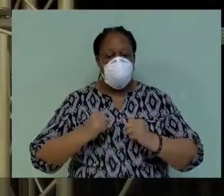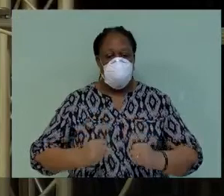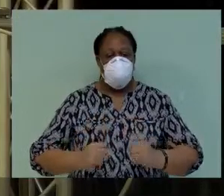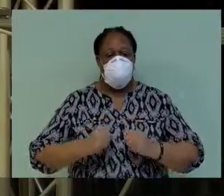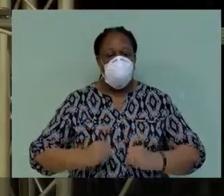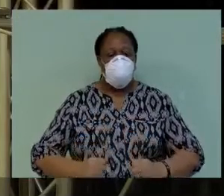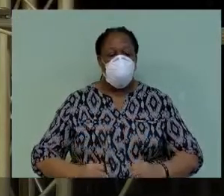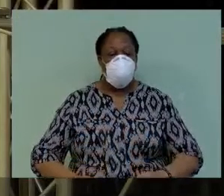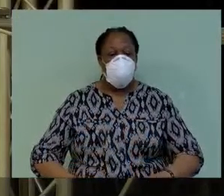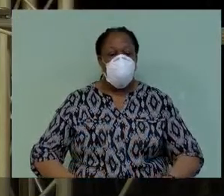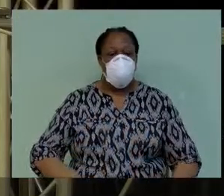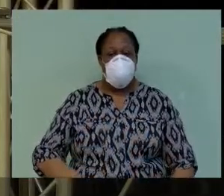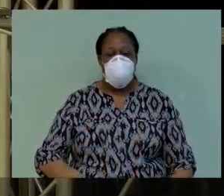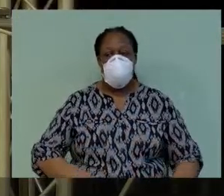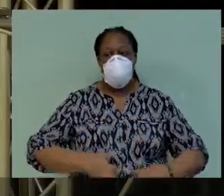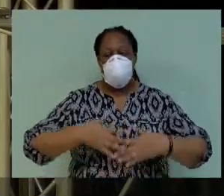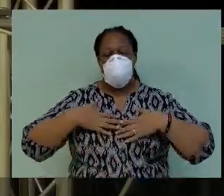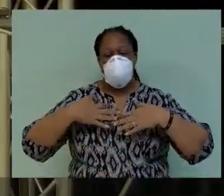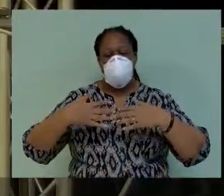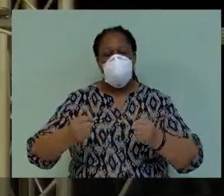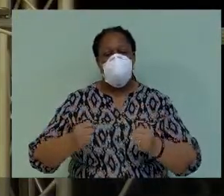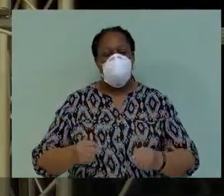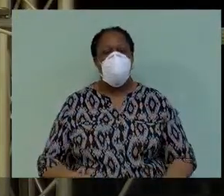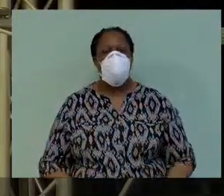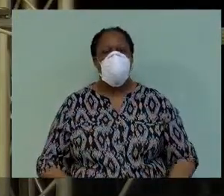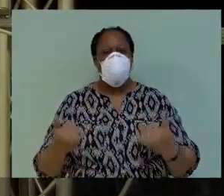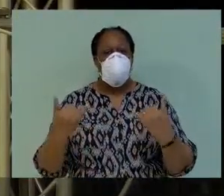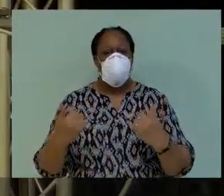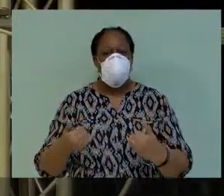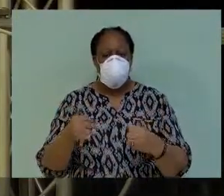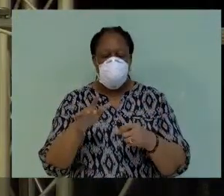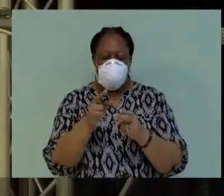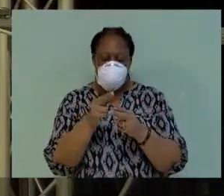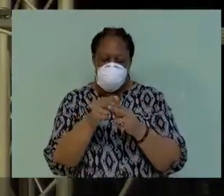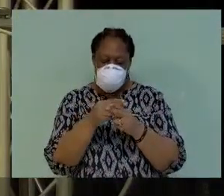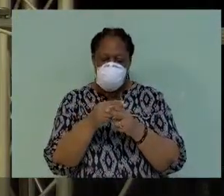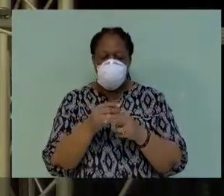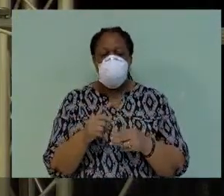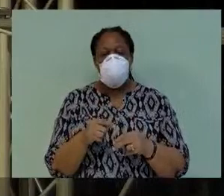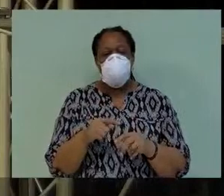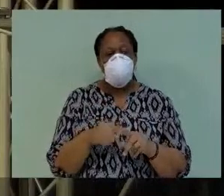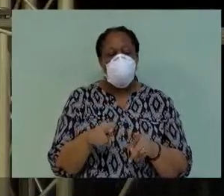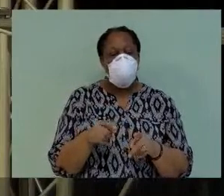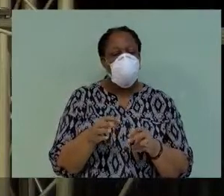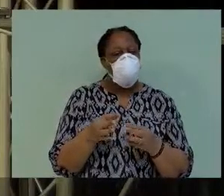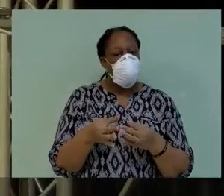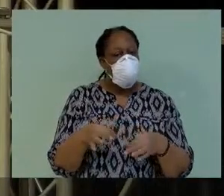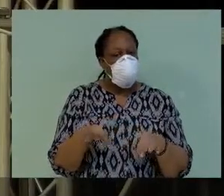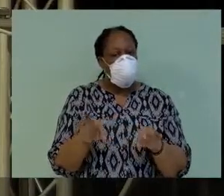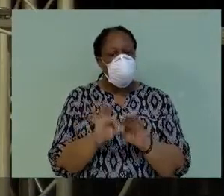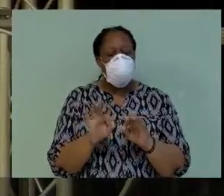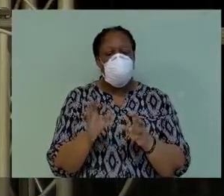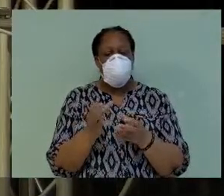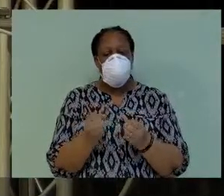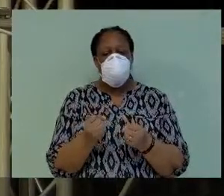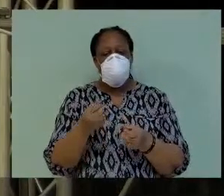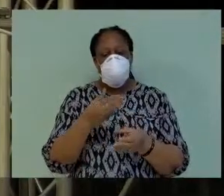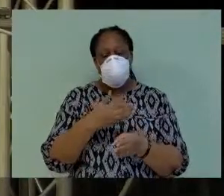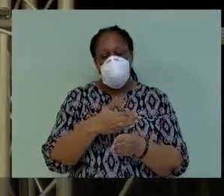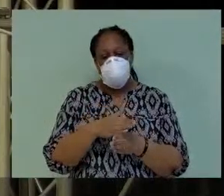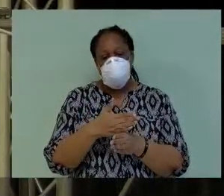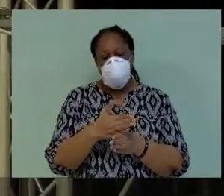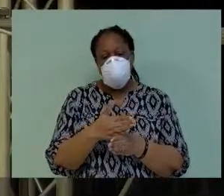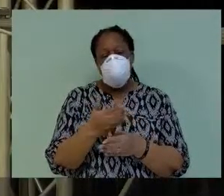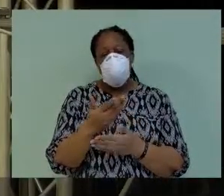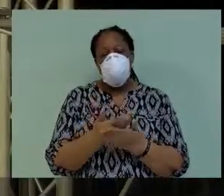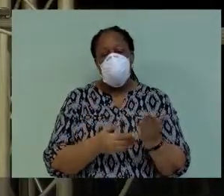Today, my update will be brief, of course, but most importantly, I would want to share with you what the